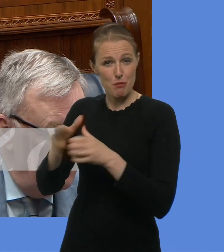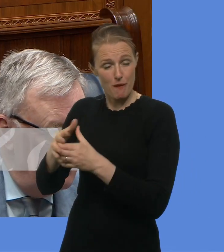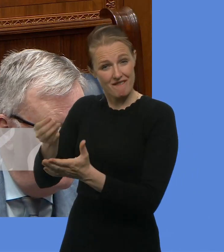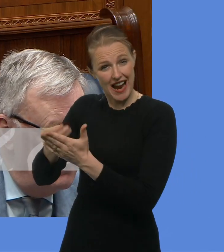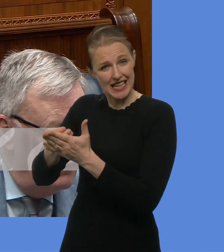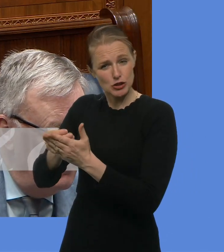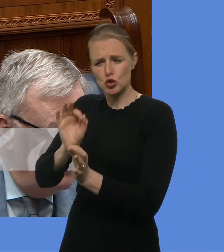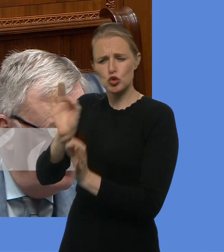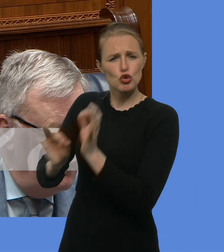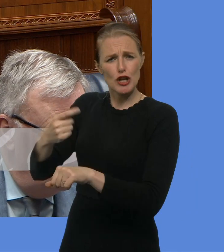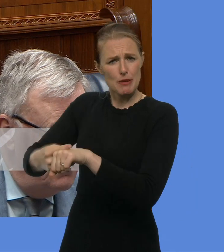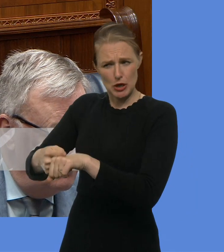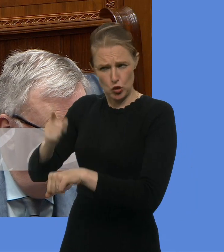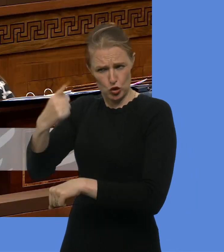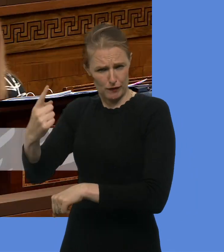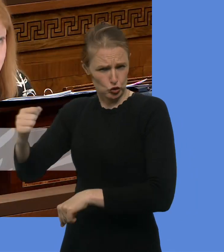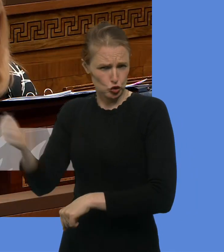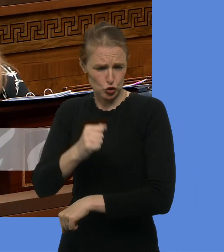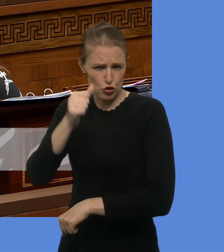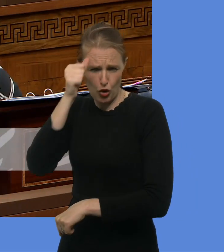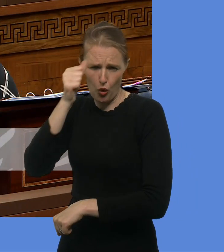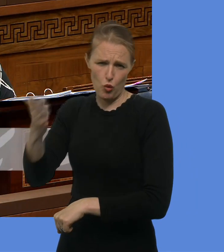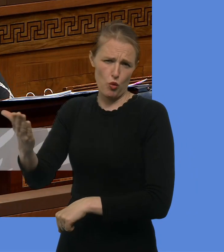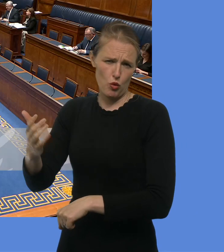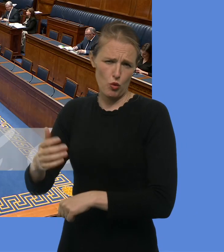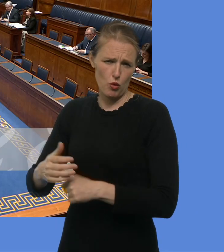member would know that. Trevor Clark.